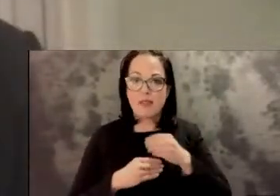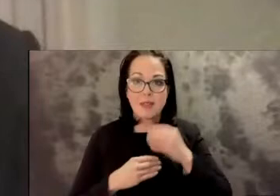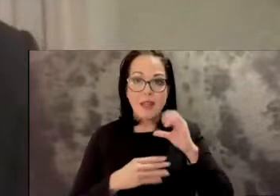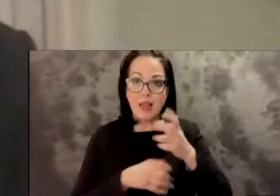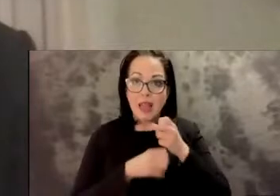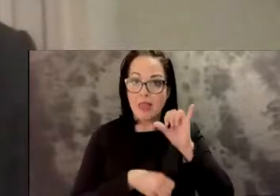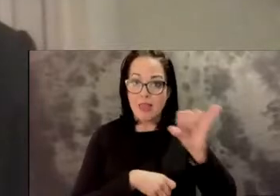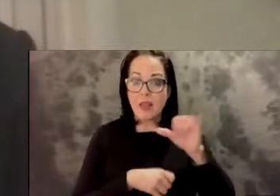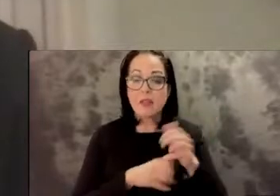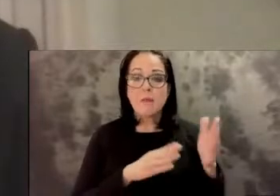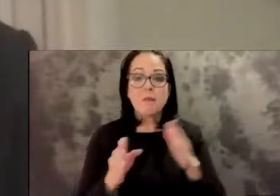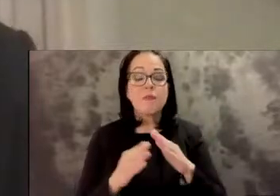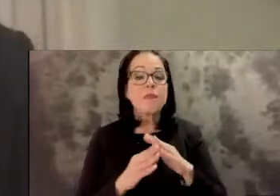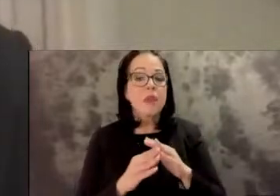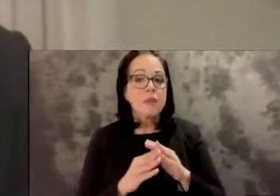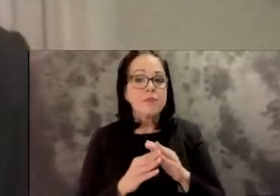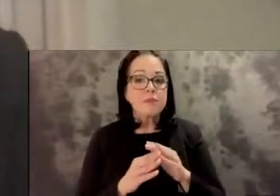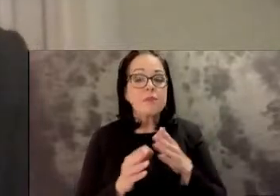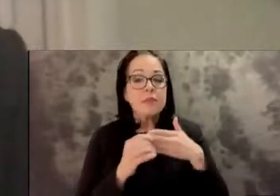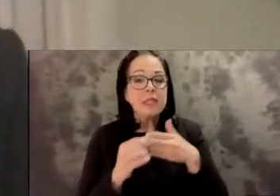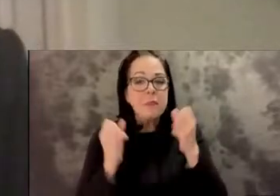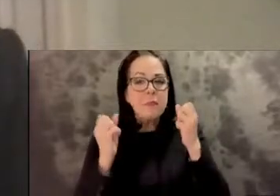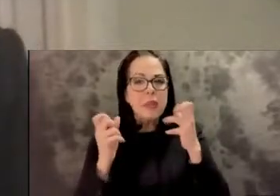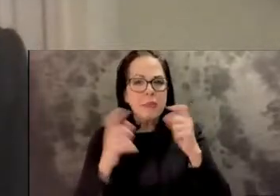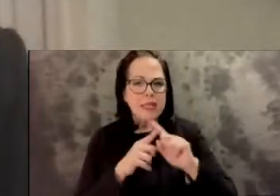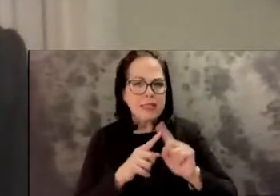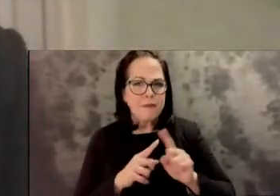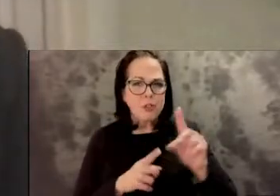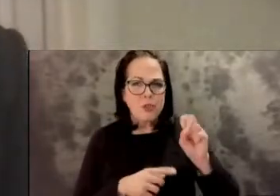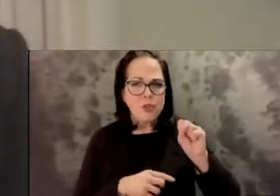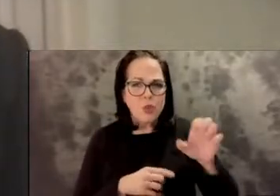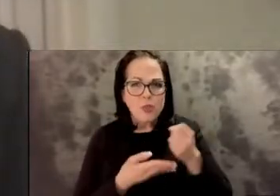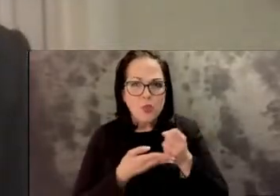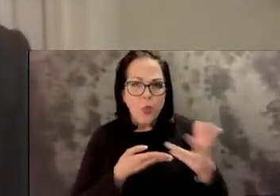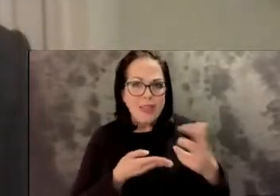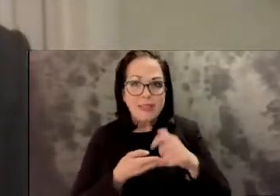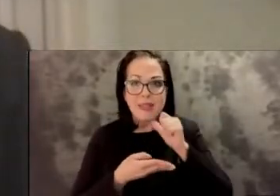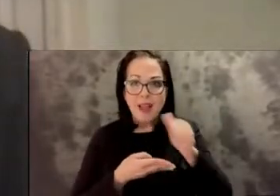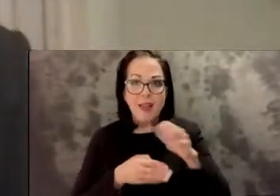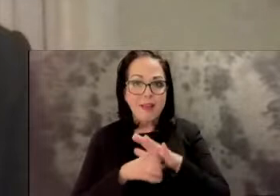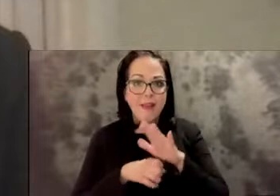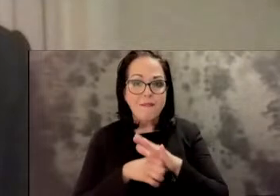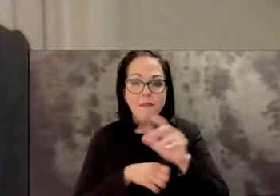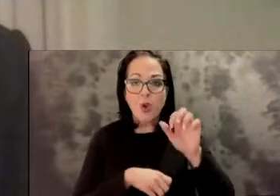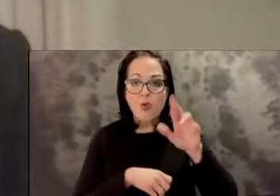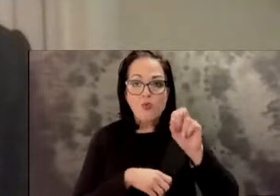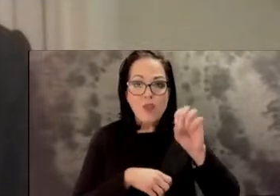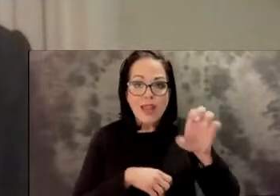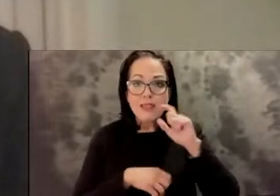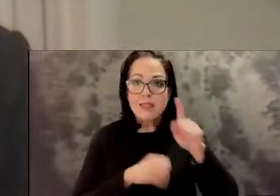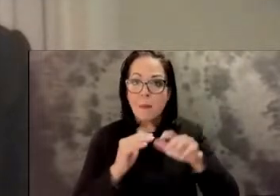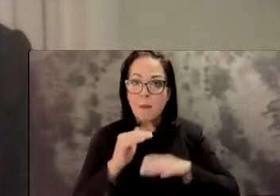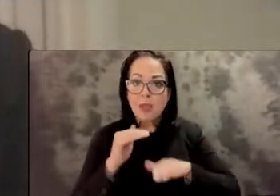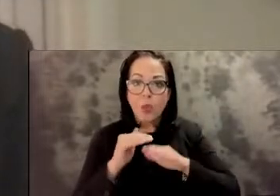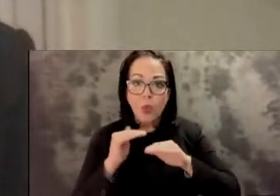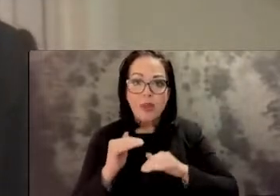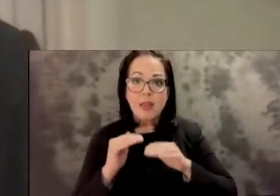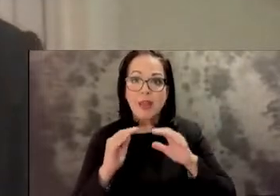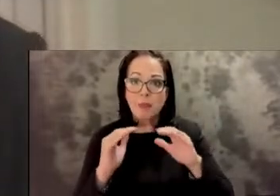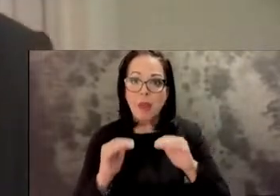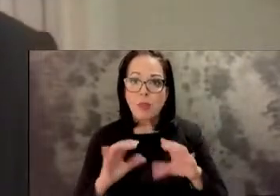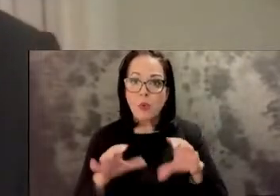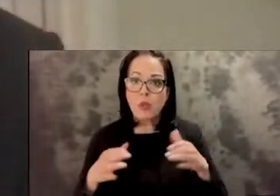non-white residents only, leading to many doses being wasted when not enough racial minorities showed up, and despite demand from